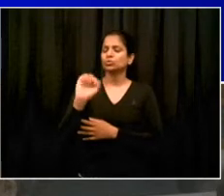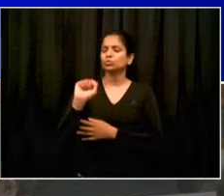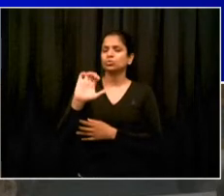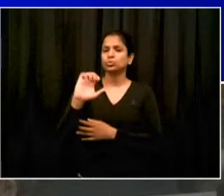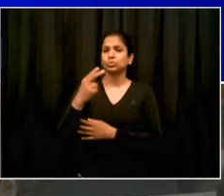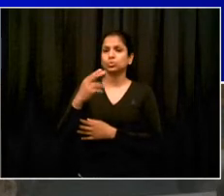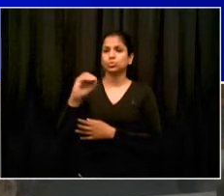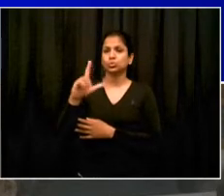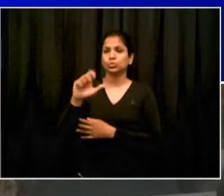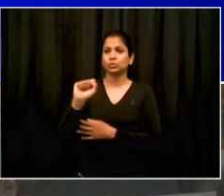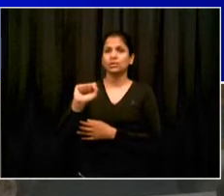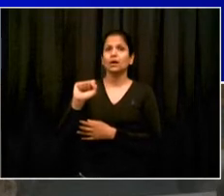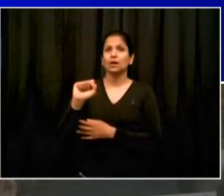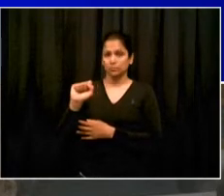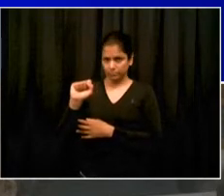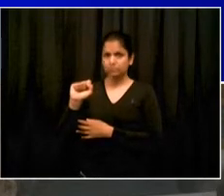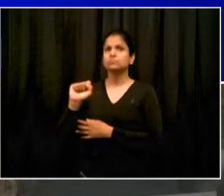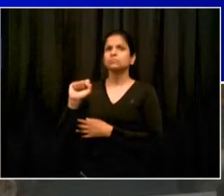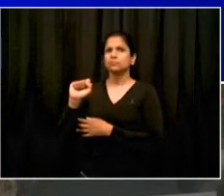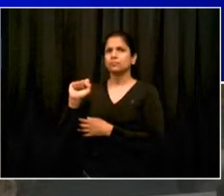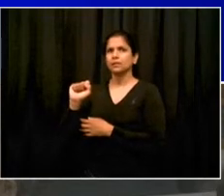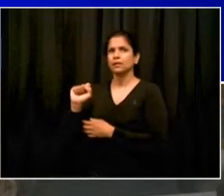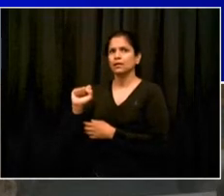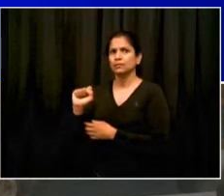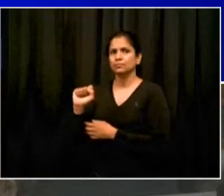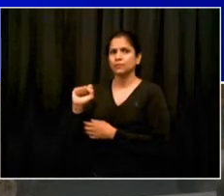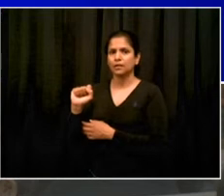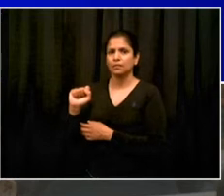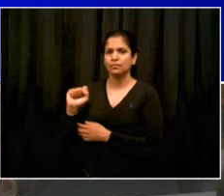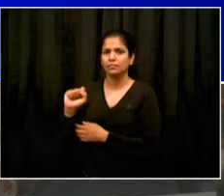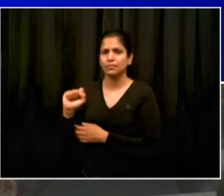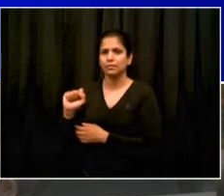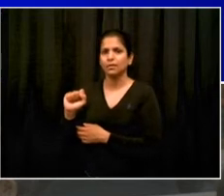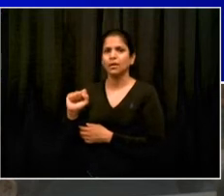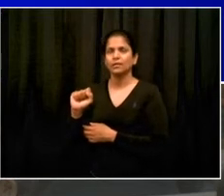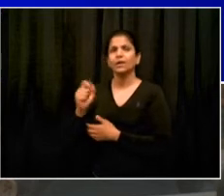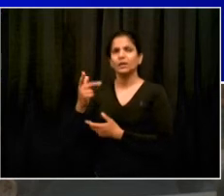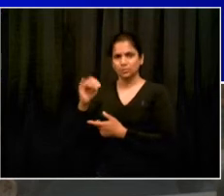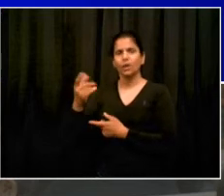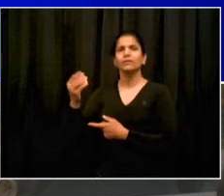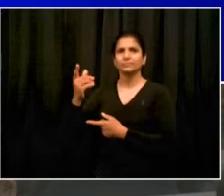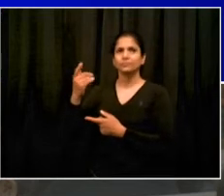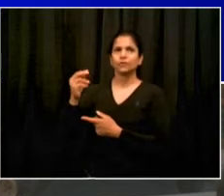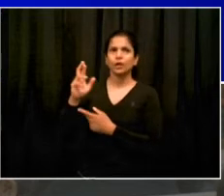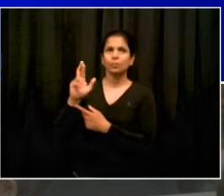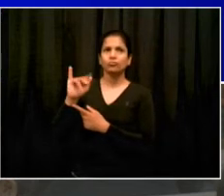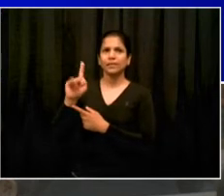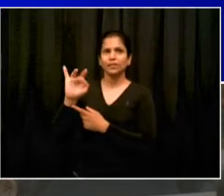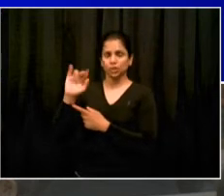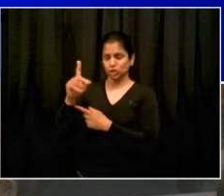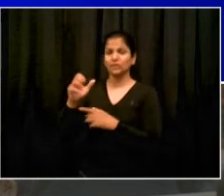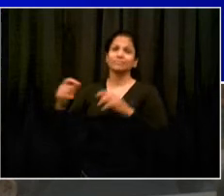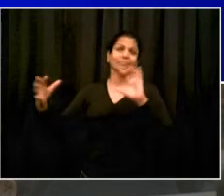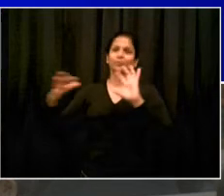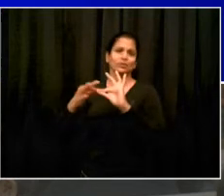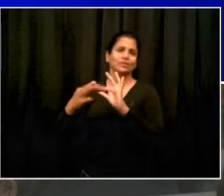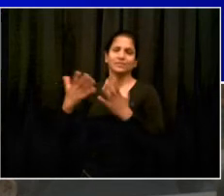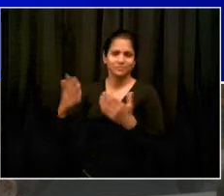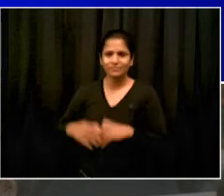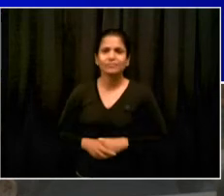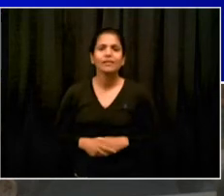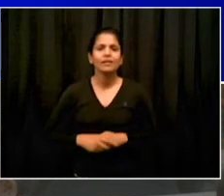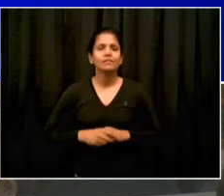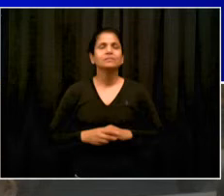schools.nyc.gov/learningbridges. Now, one more point about our schools, and again, it's about health and safety, and this is about testing. Starting next week, we're going to be